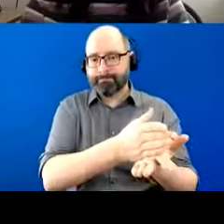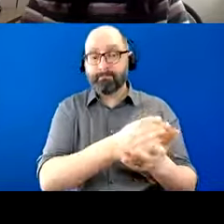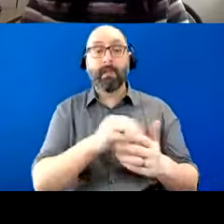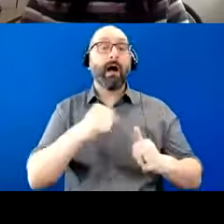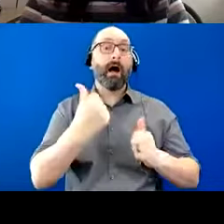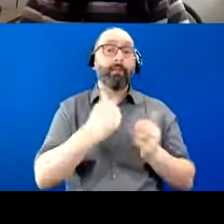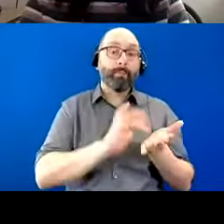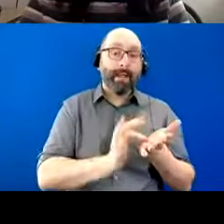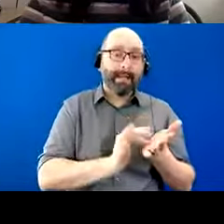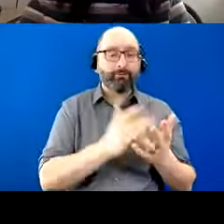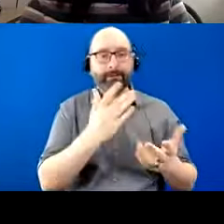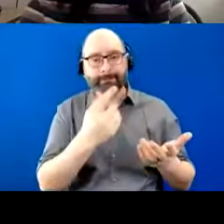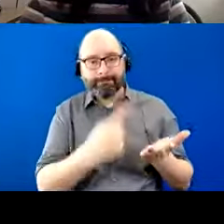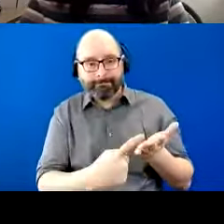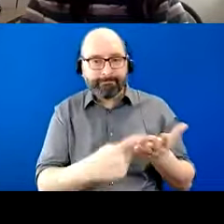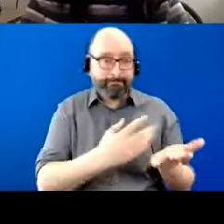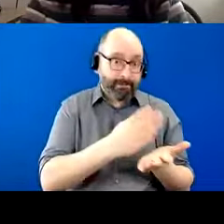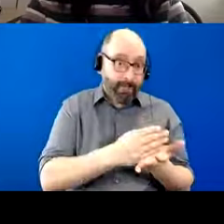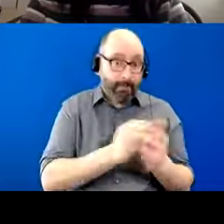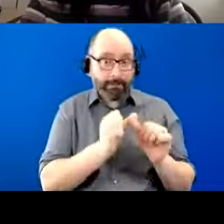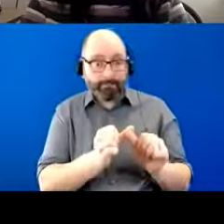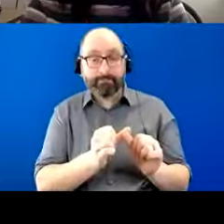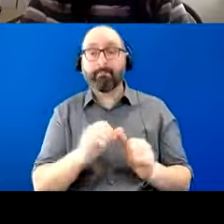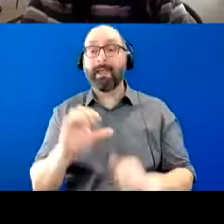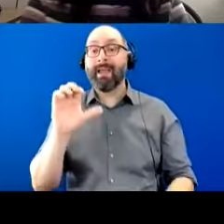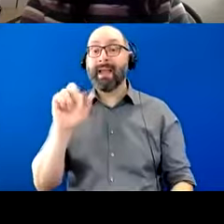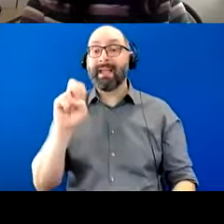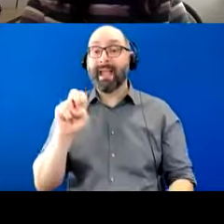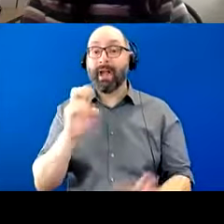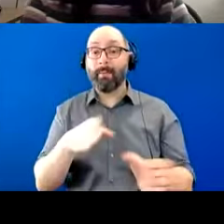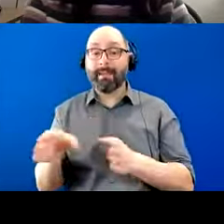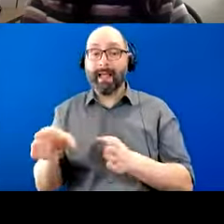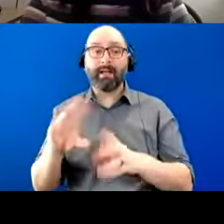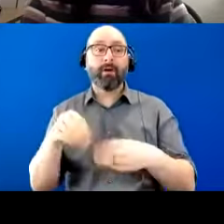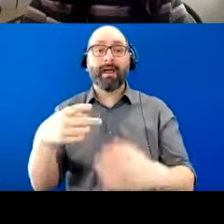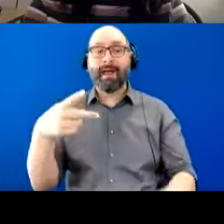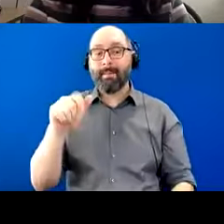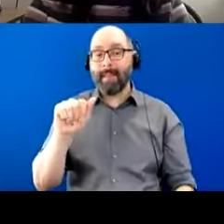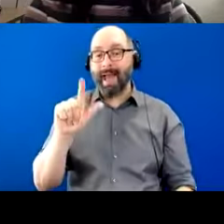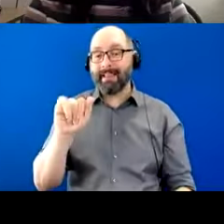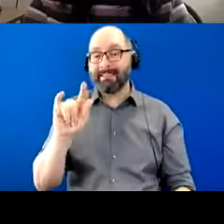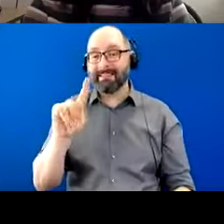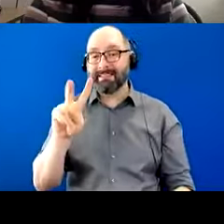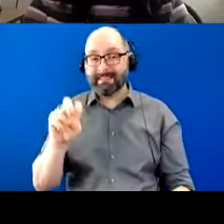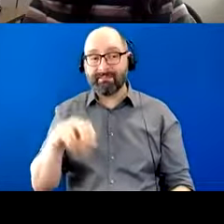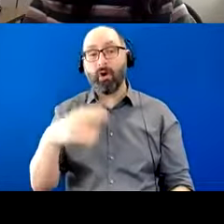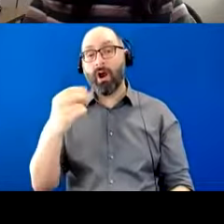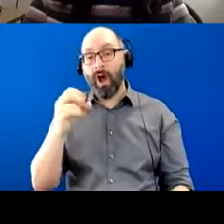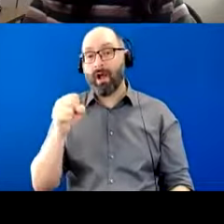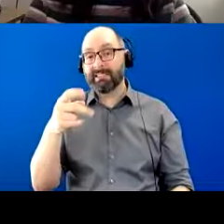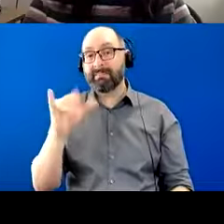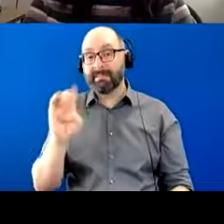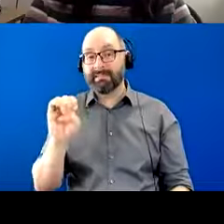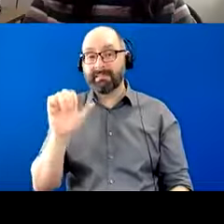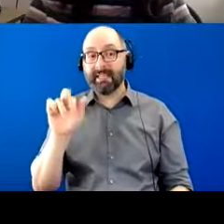on. We want to discuss the care plan and introduce palliative care or hospice care. So again, palliative care is